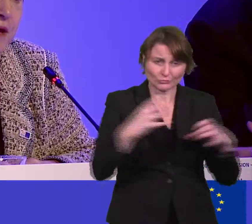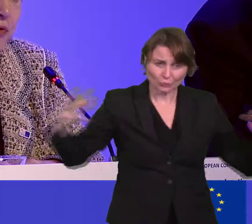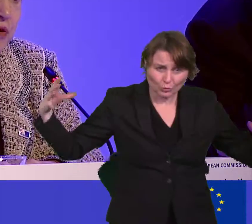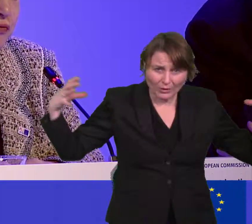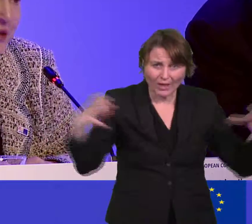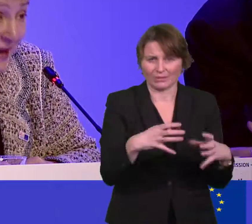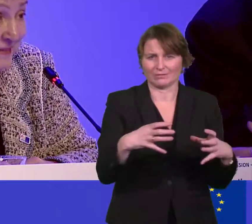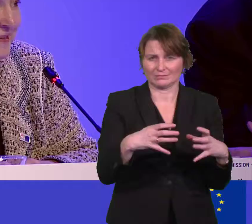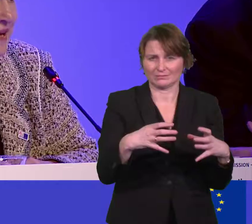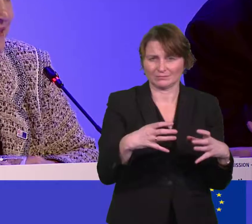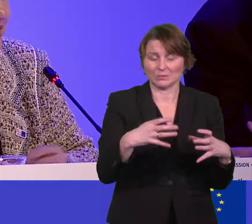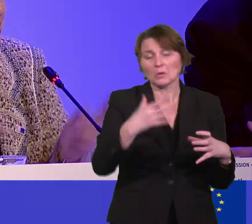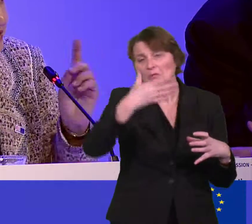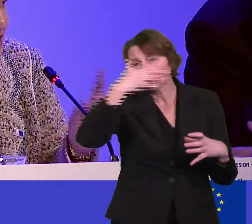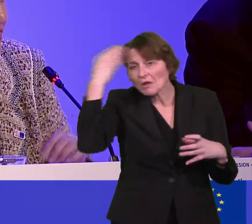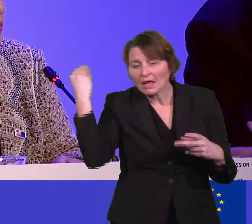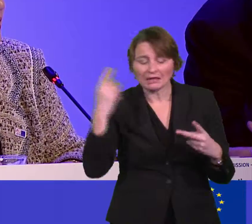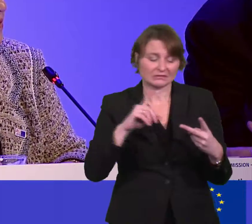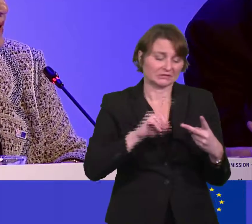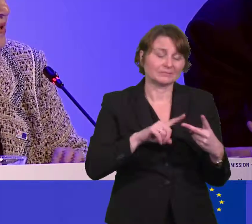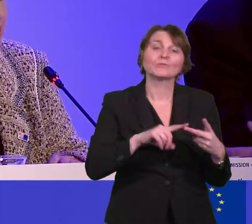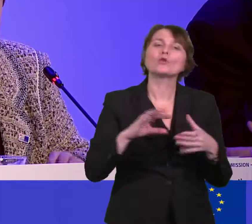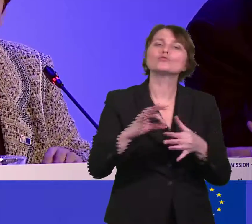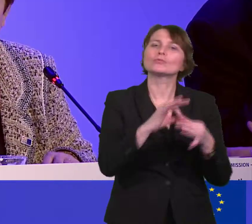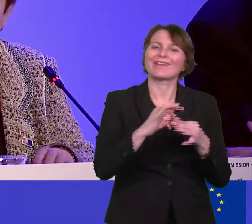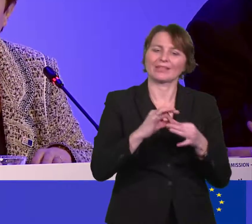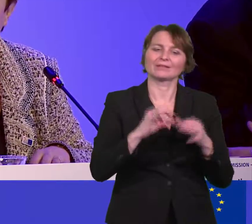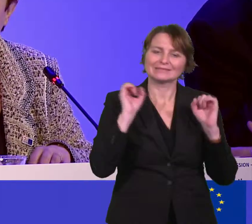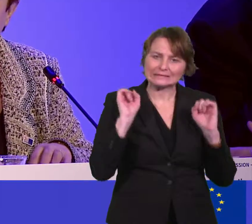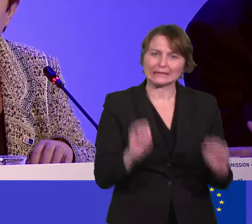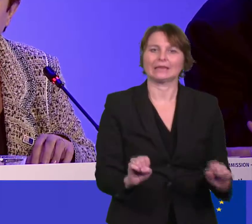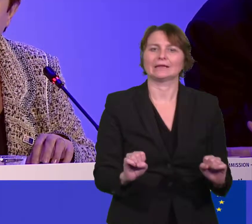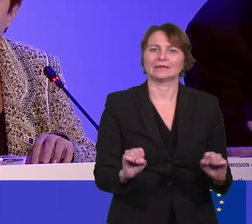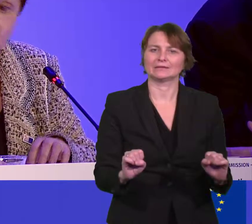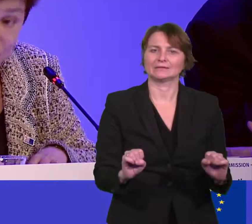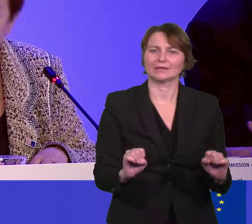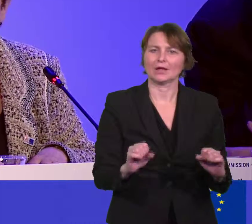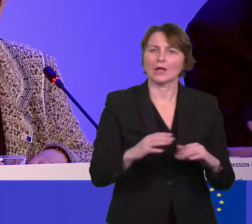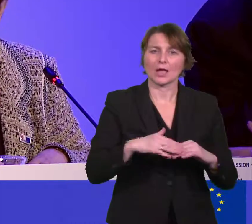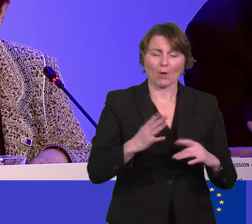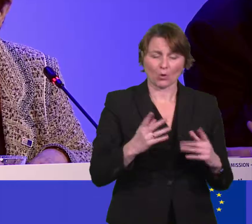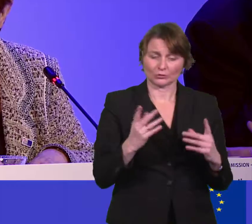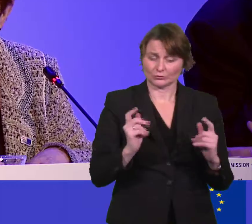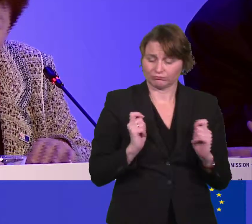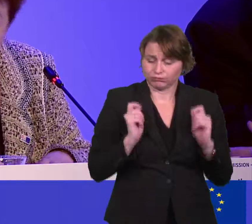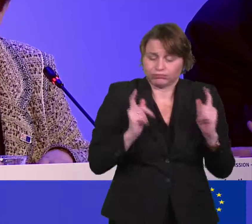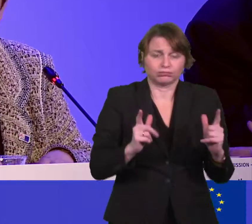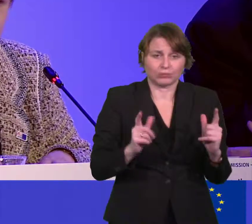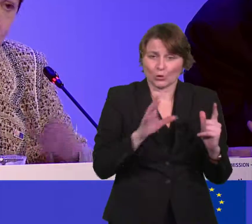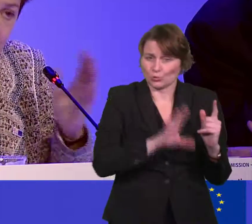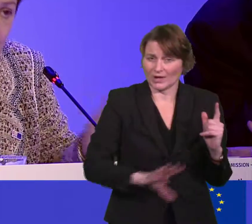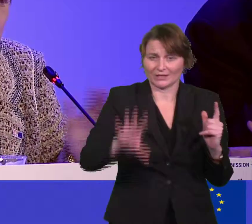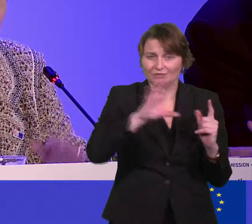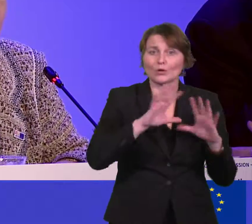together. We forget that together we can be the most equitable region in the world. We